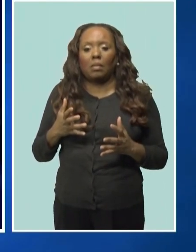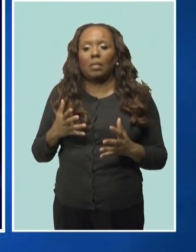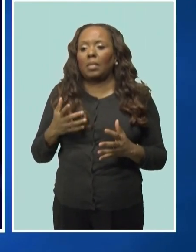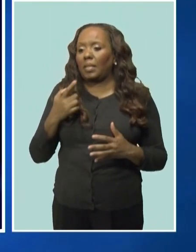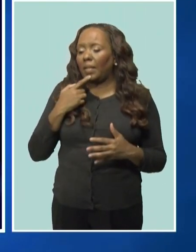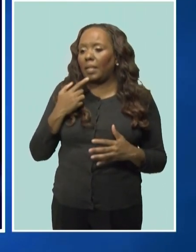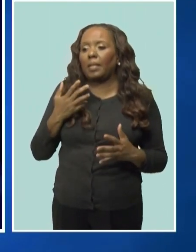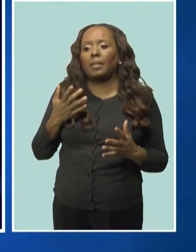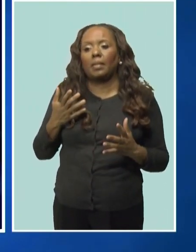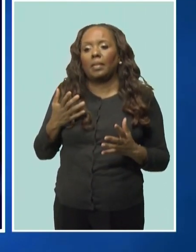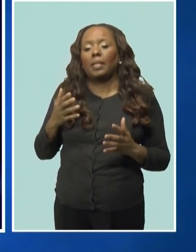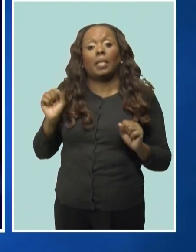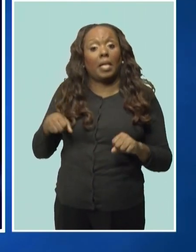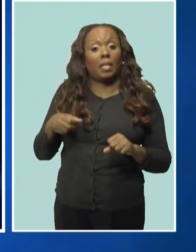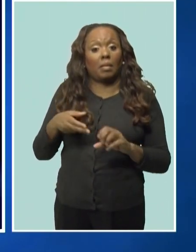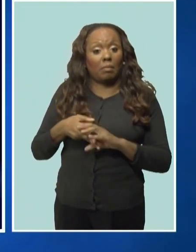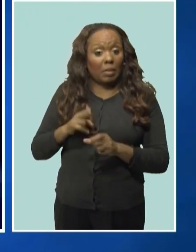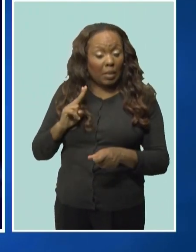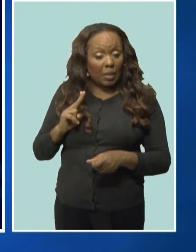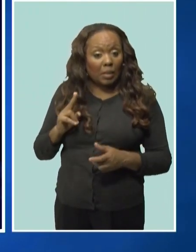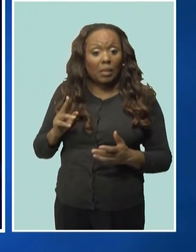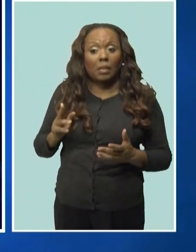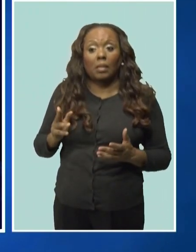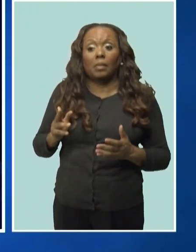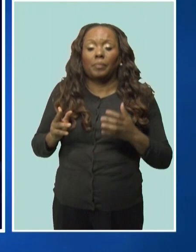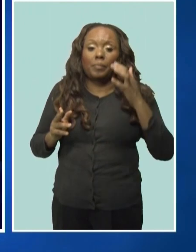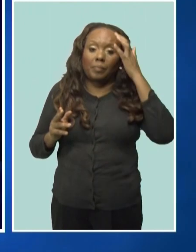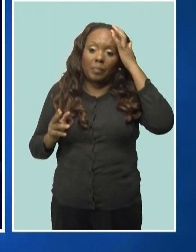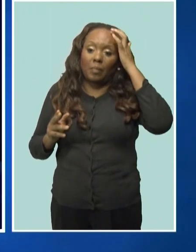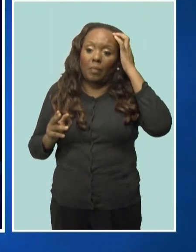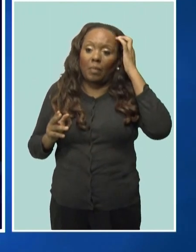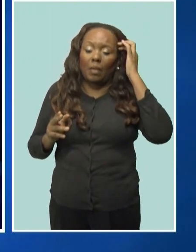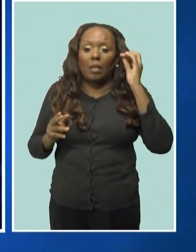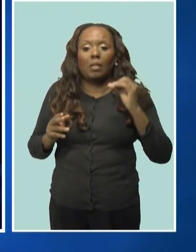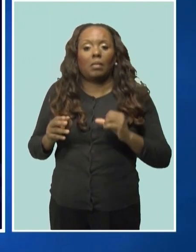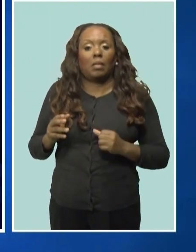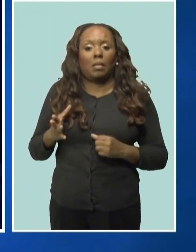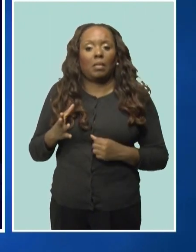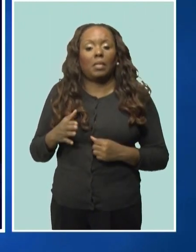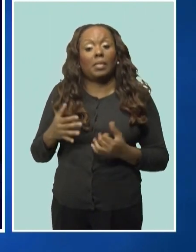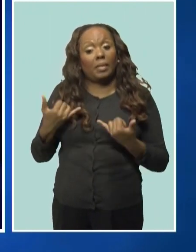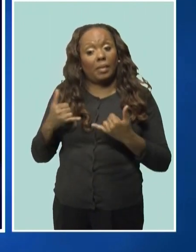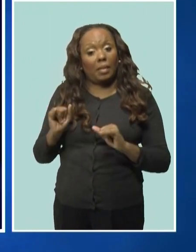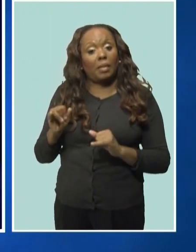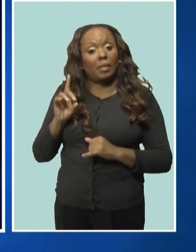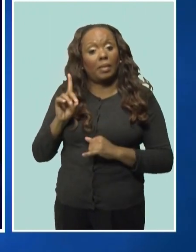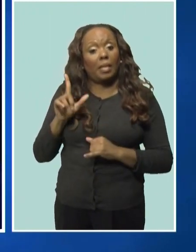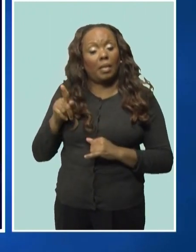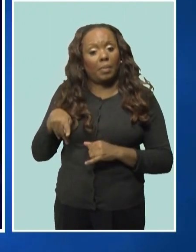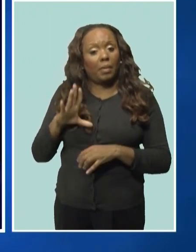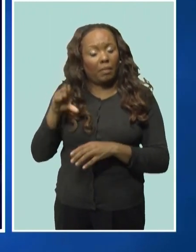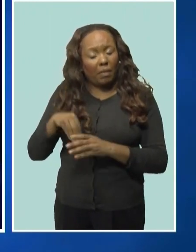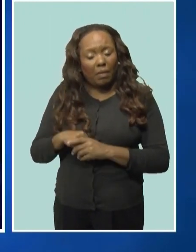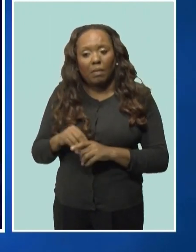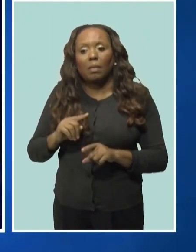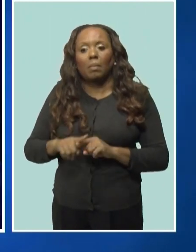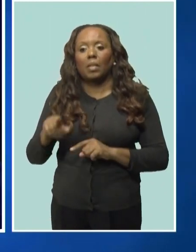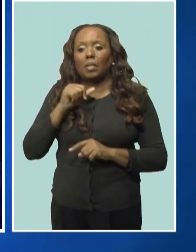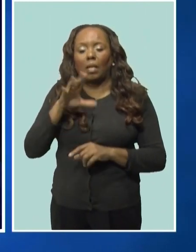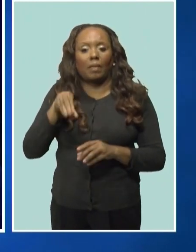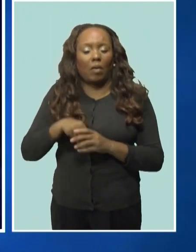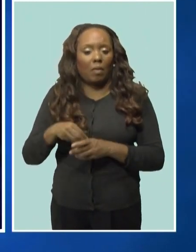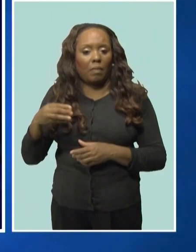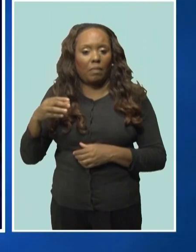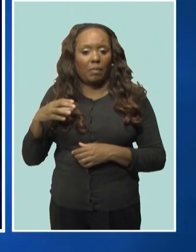my sense is that he could resign from the post of General Secretary, remain a member of the party, or alternatively he could face